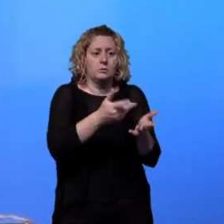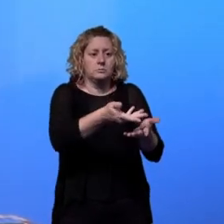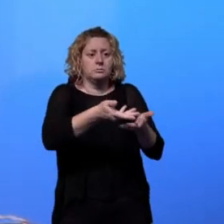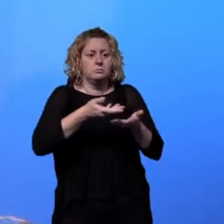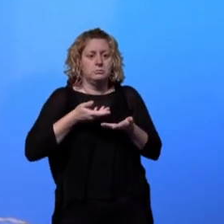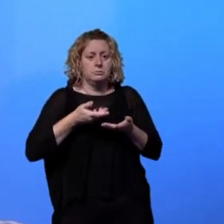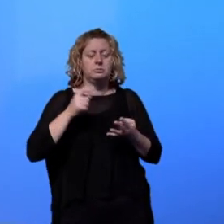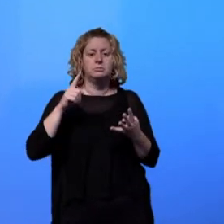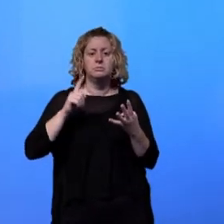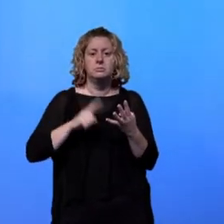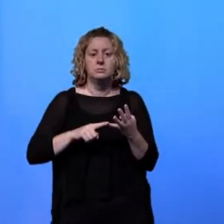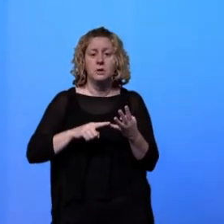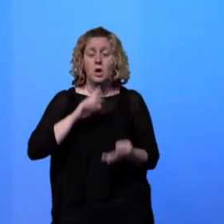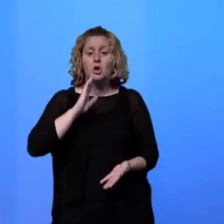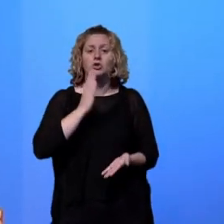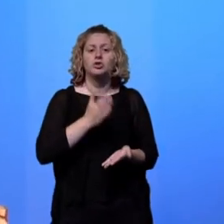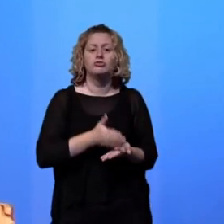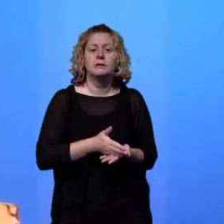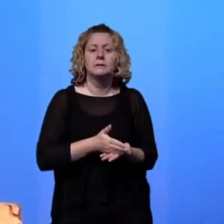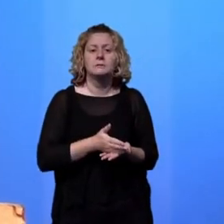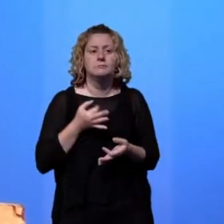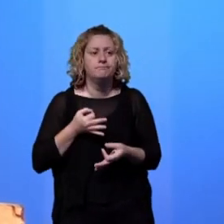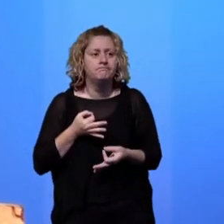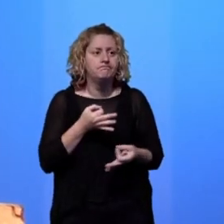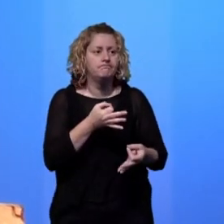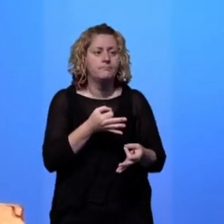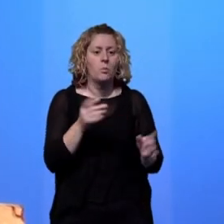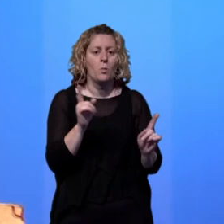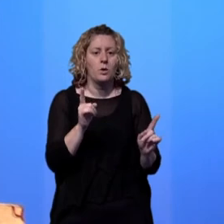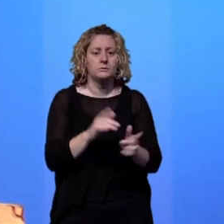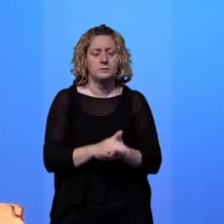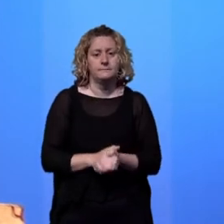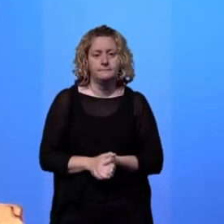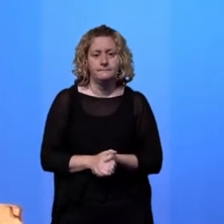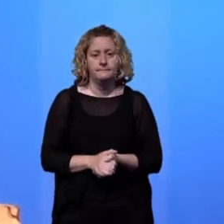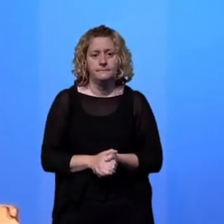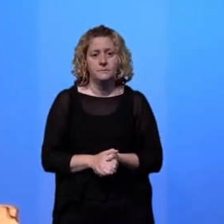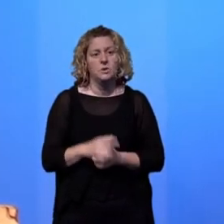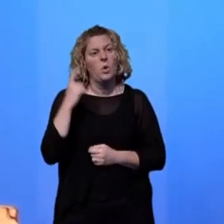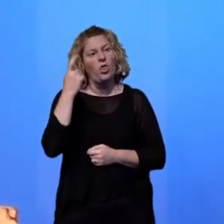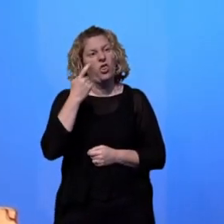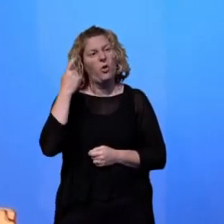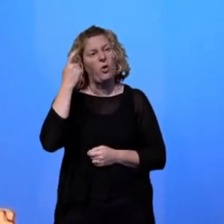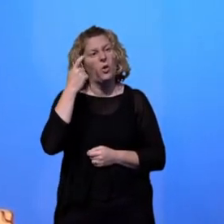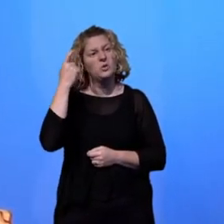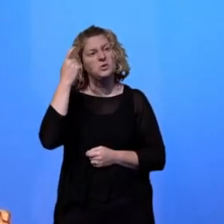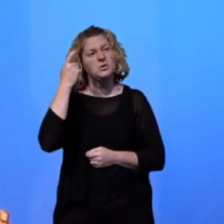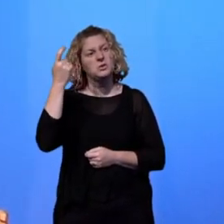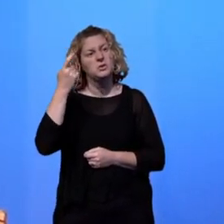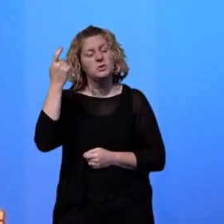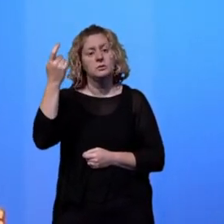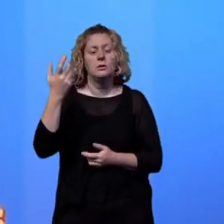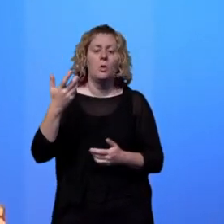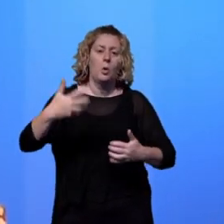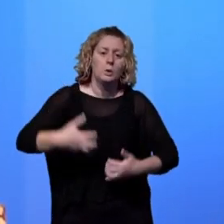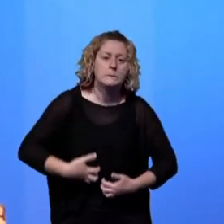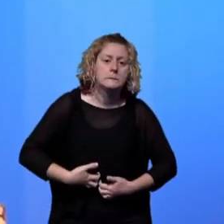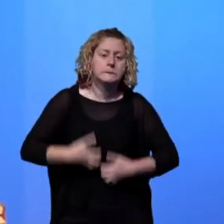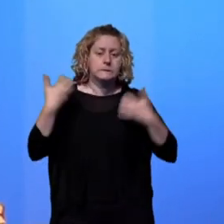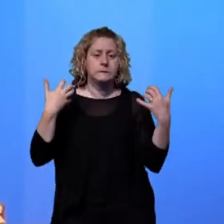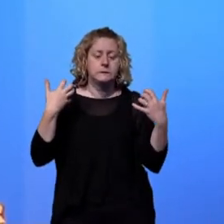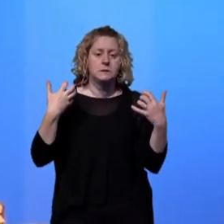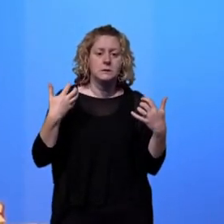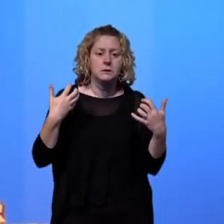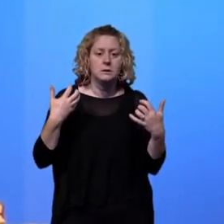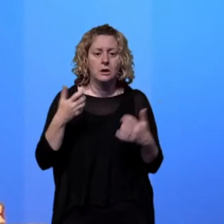and nightmares, the Puritans said, will help you unlock those things. When you lose your temper, what